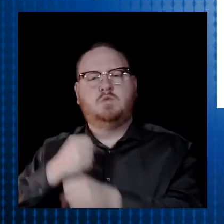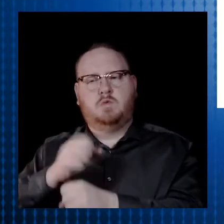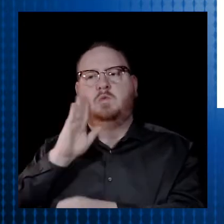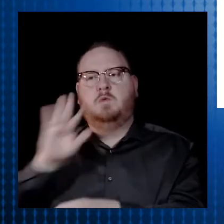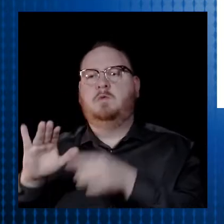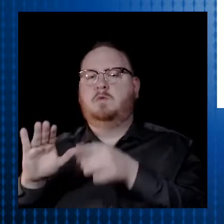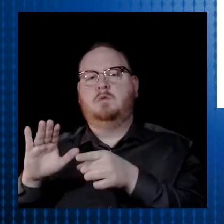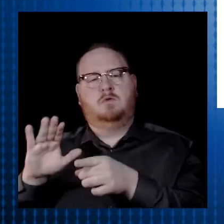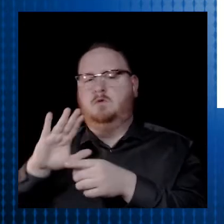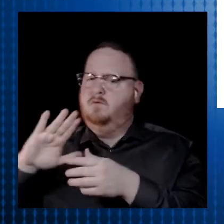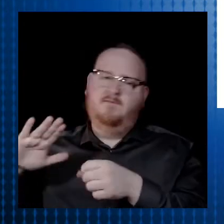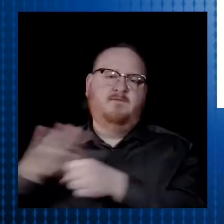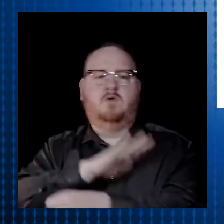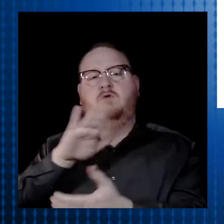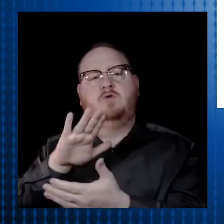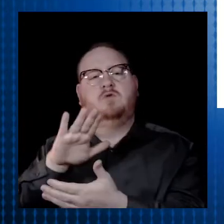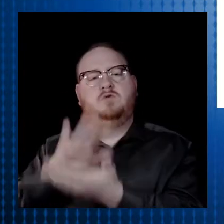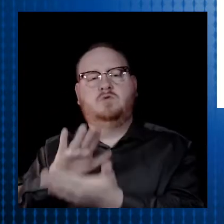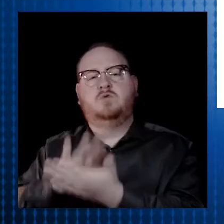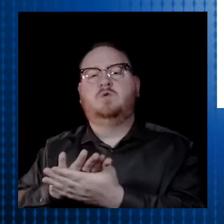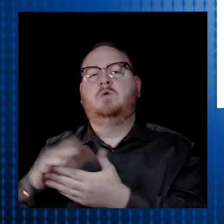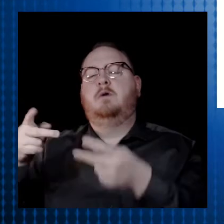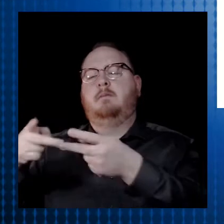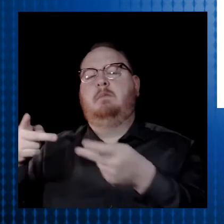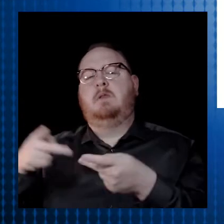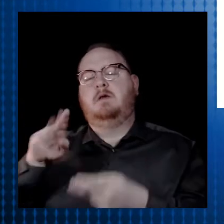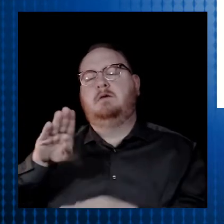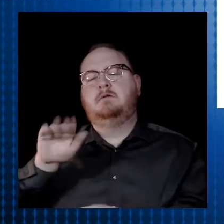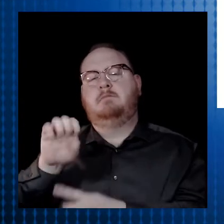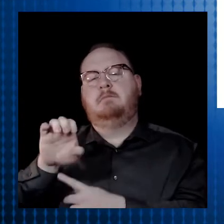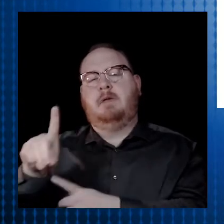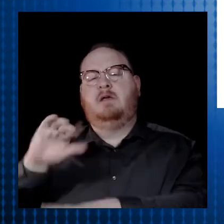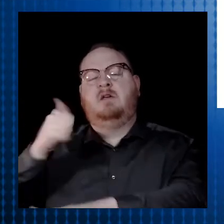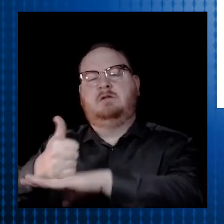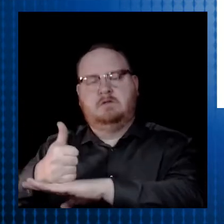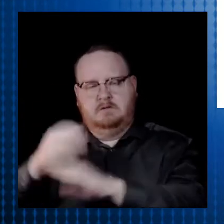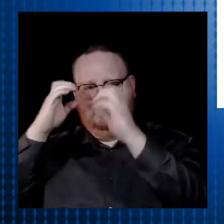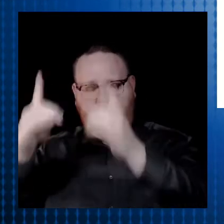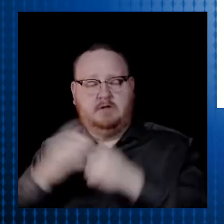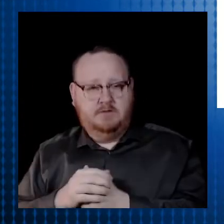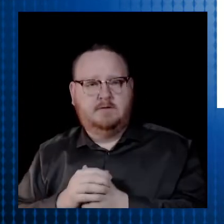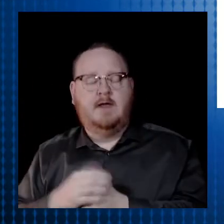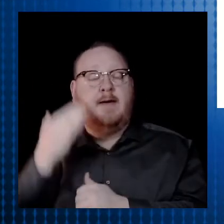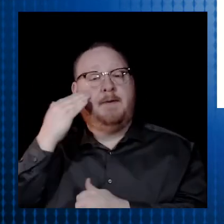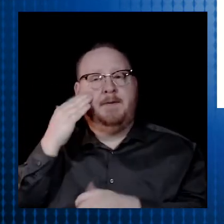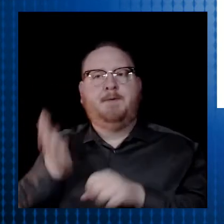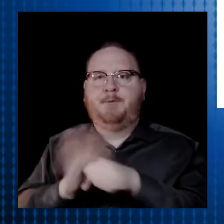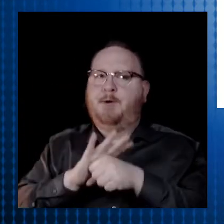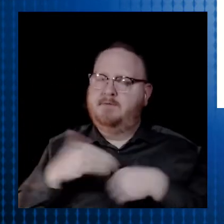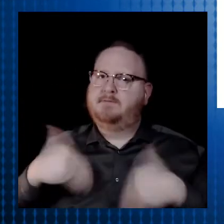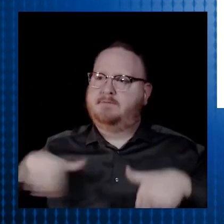entire school would be doing place-based education. In spite of the challenges created by COVID-19 pandemic, happened